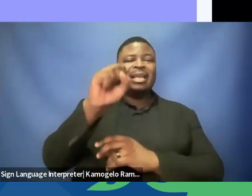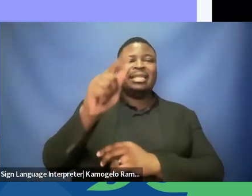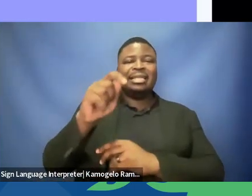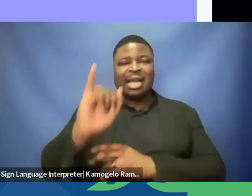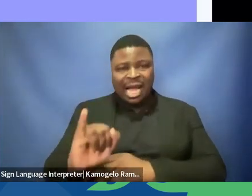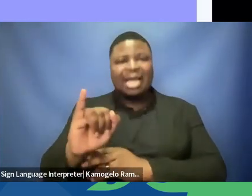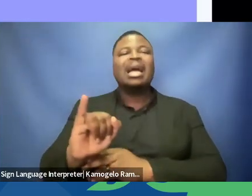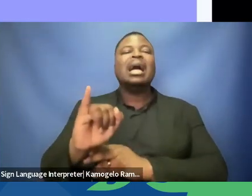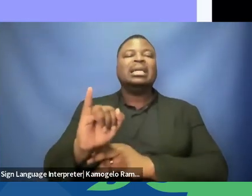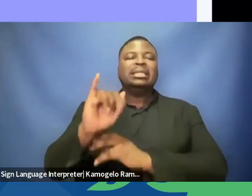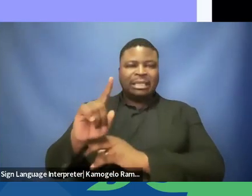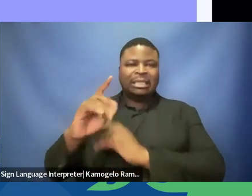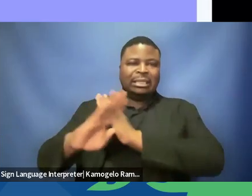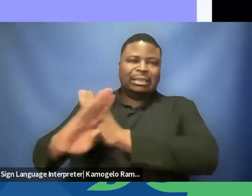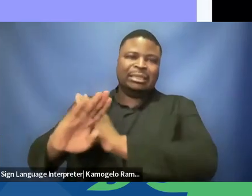violence.